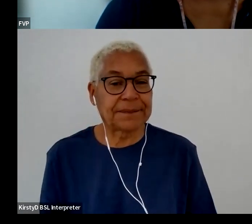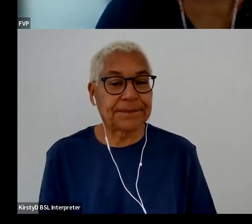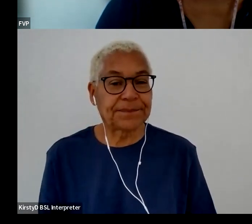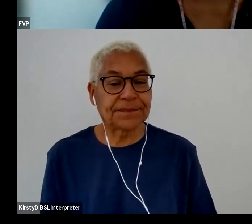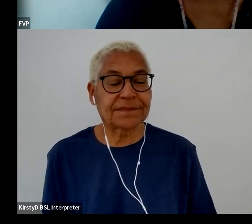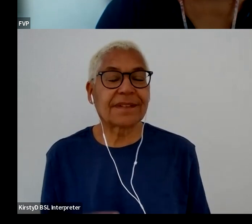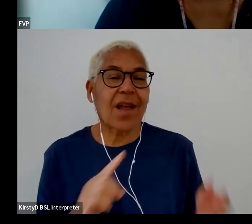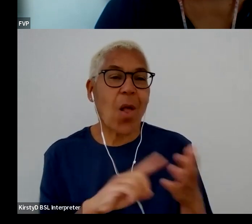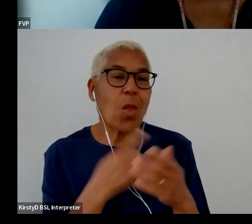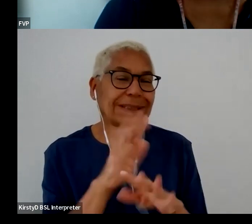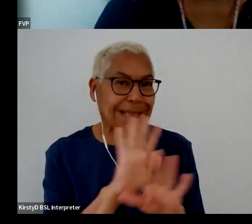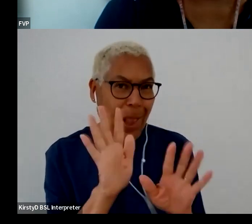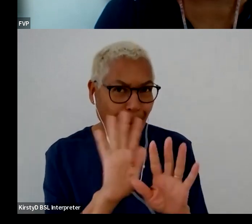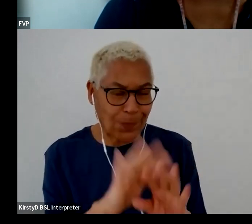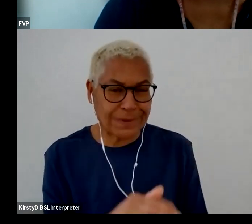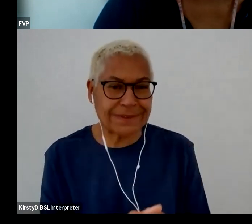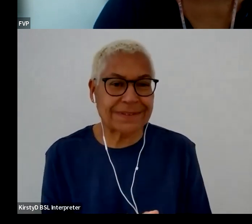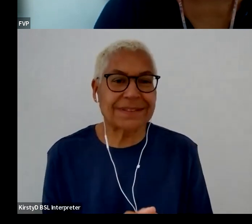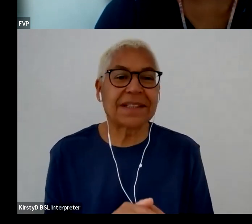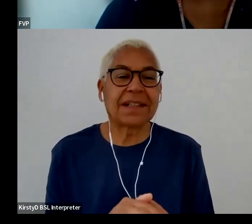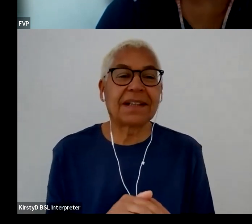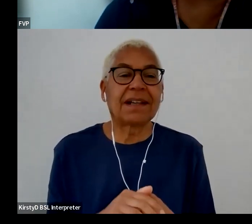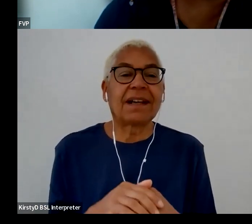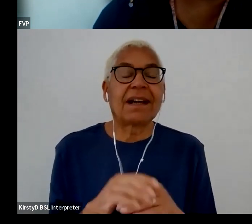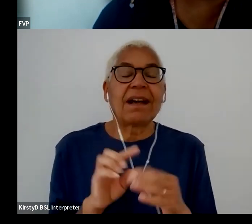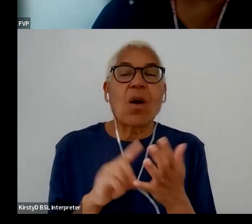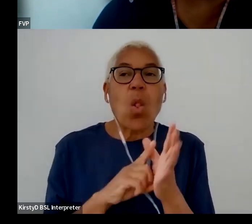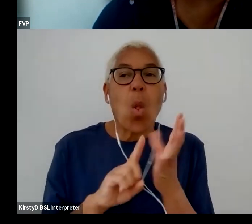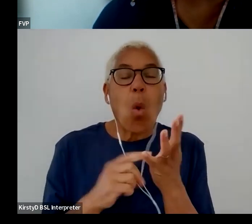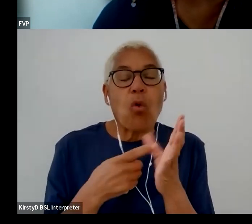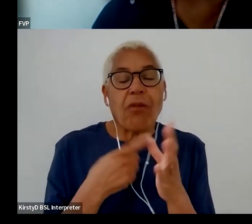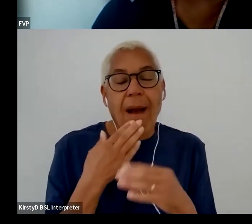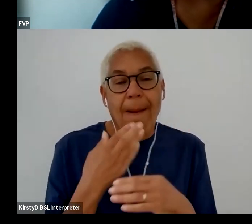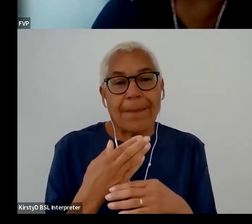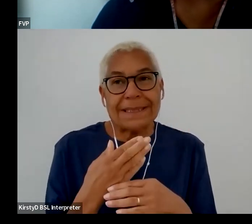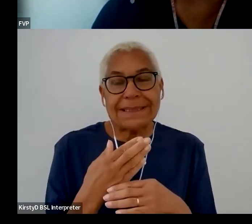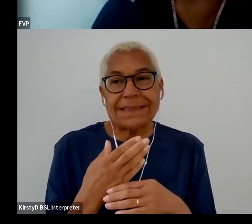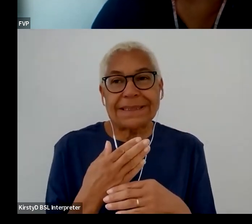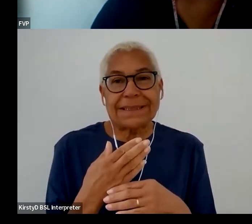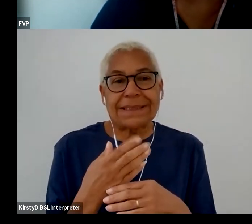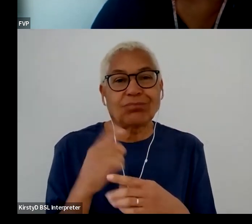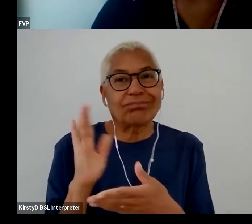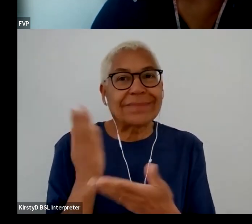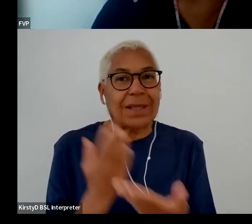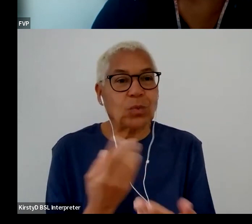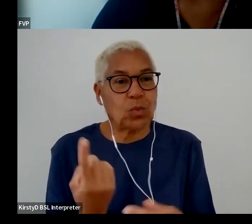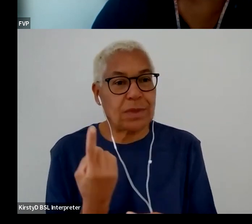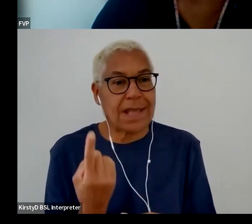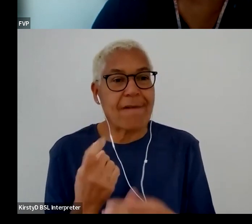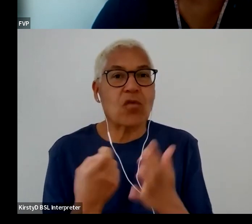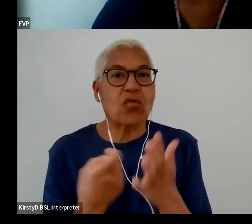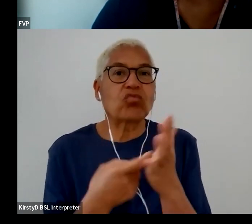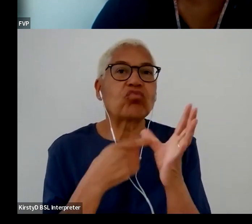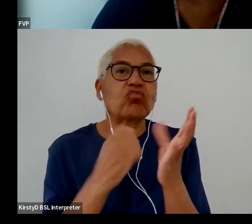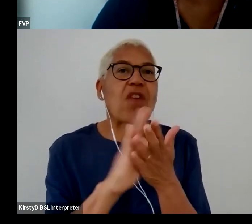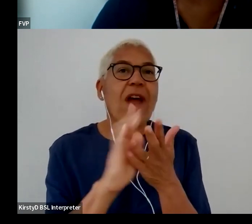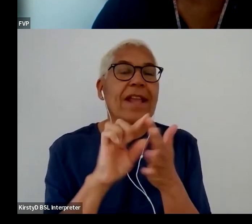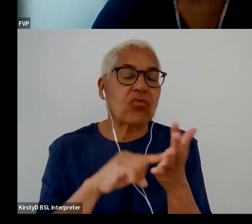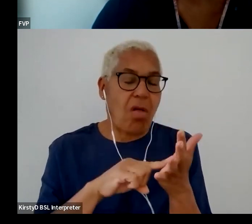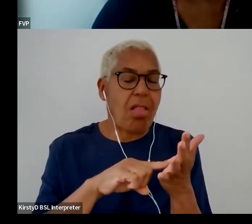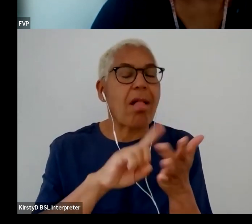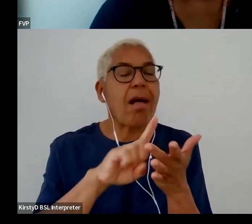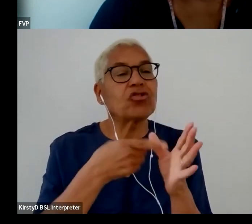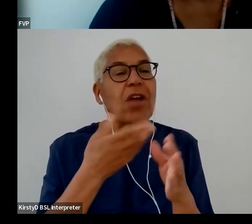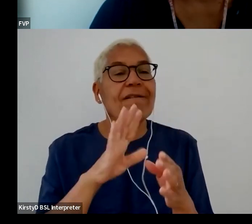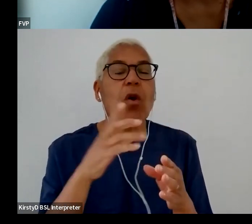Hi. Hi, Laura. Could you give us a quick introduction? We've got Rachel and Jane from